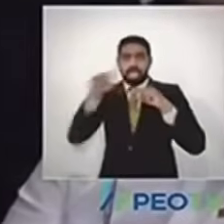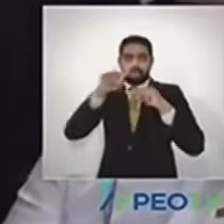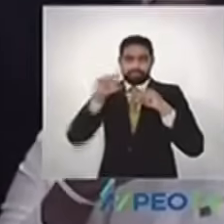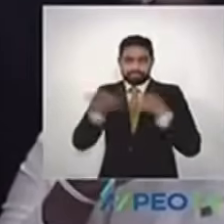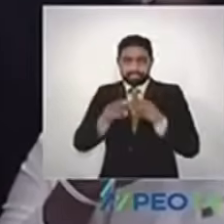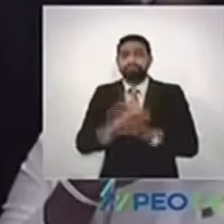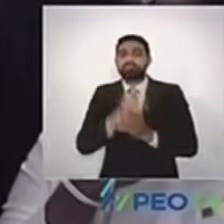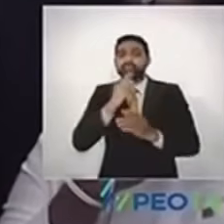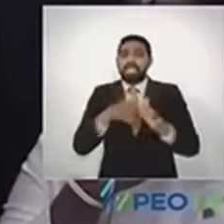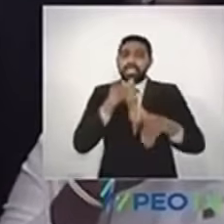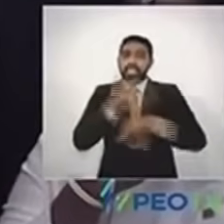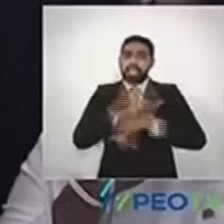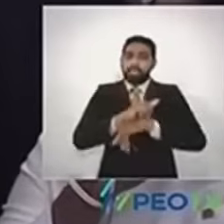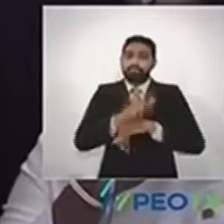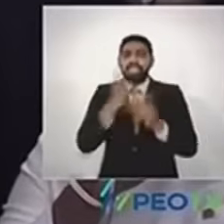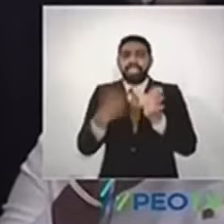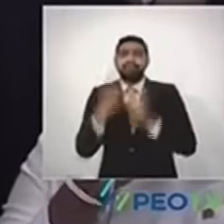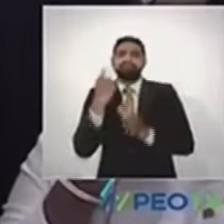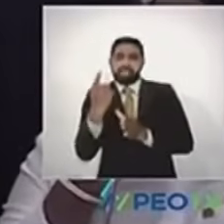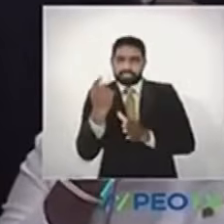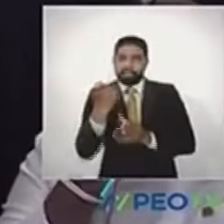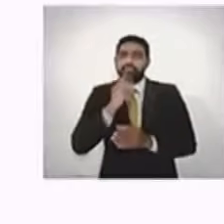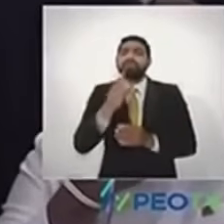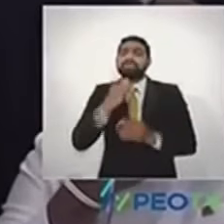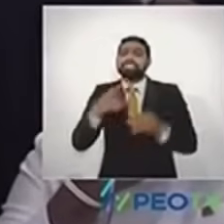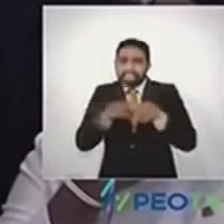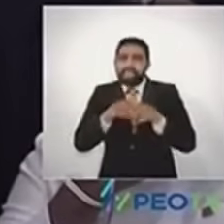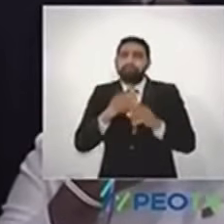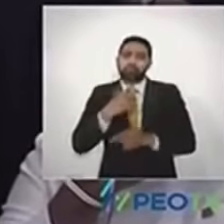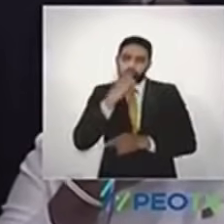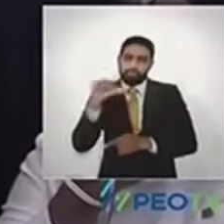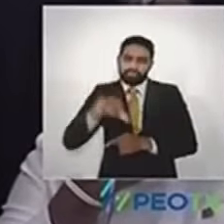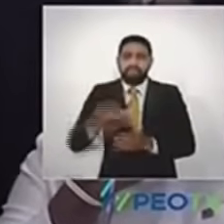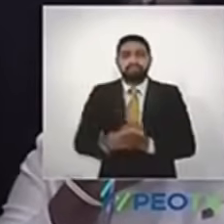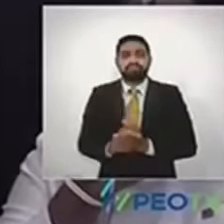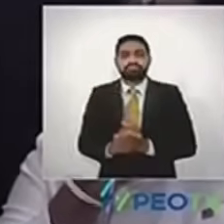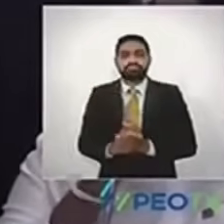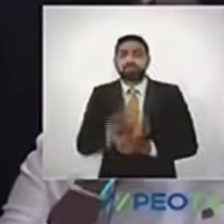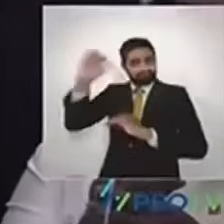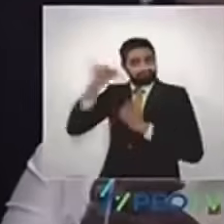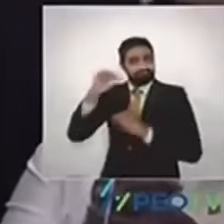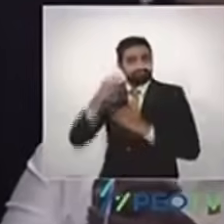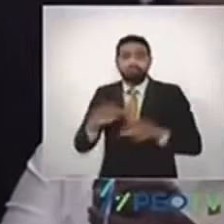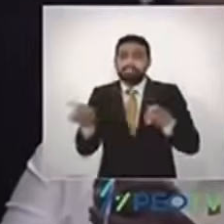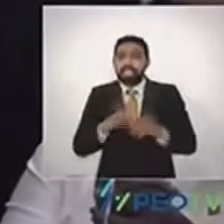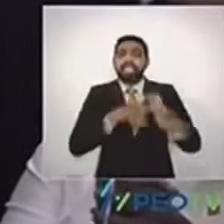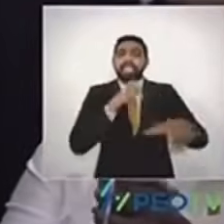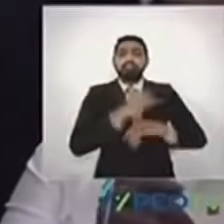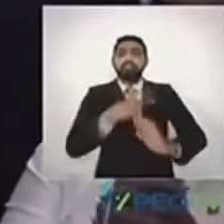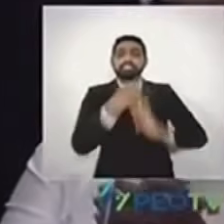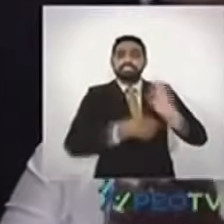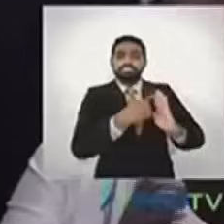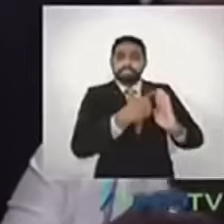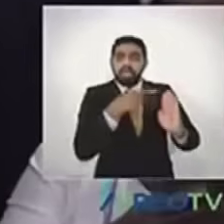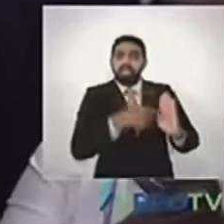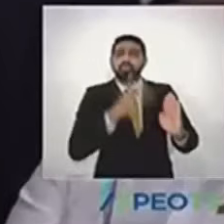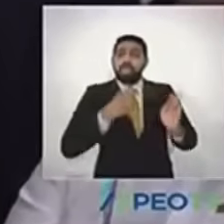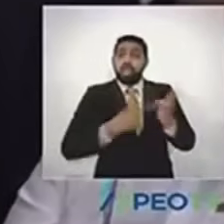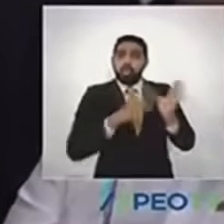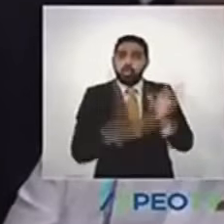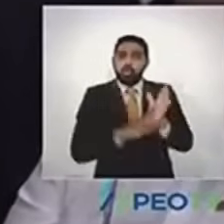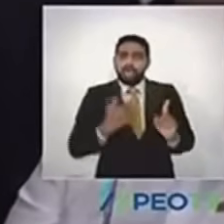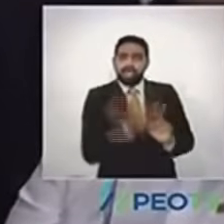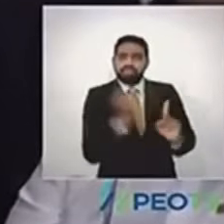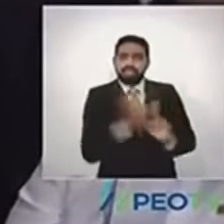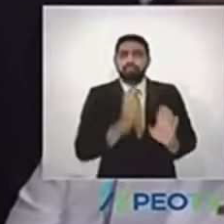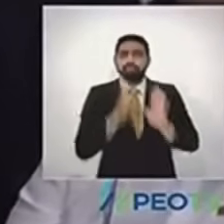an odor like kerosene oil. When 500 tons of kerosene oil is lost, this will affect the station is not making losses because of their